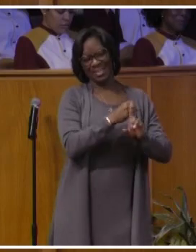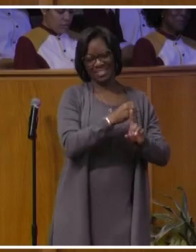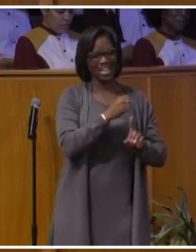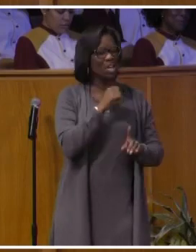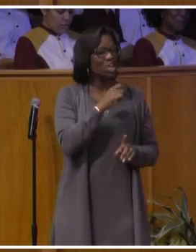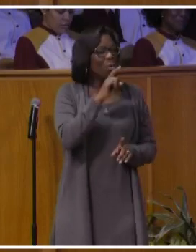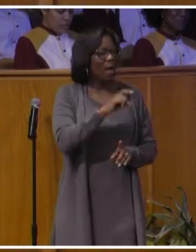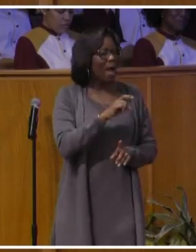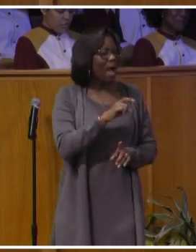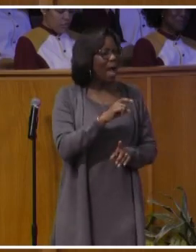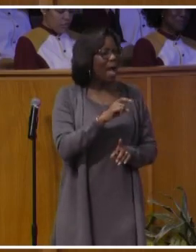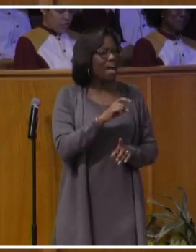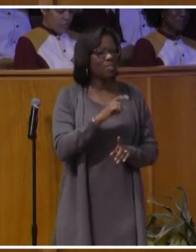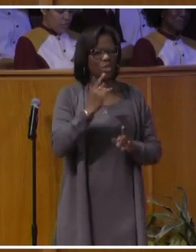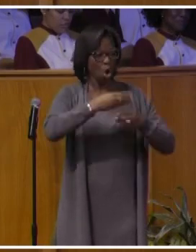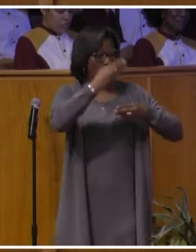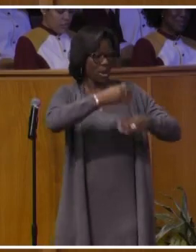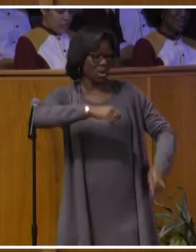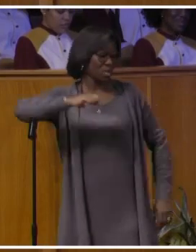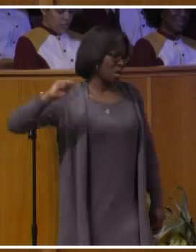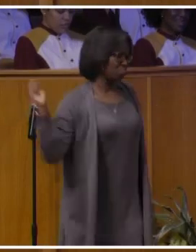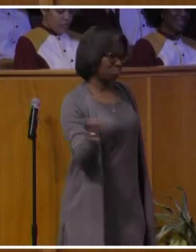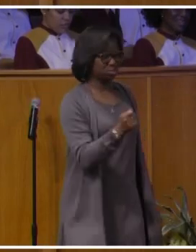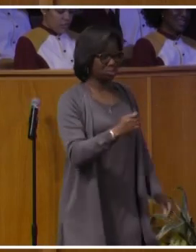You don't have to bust nobody's windows.